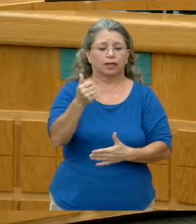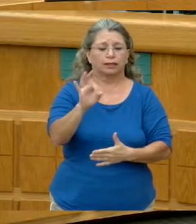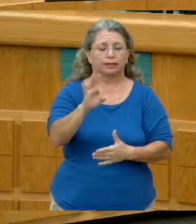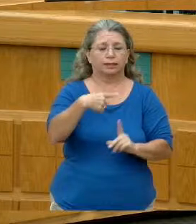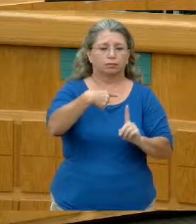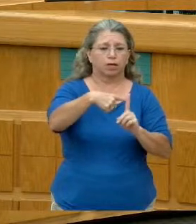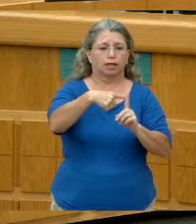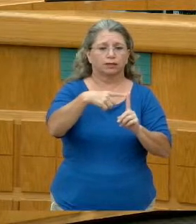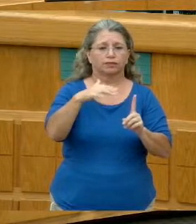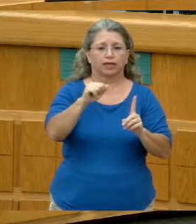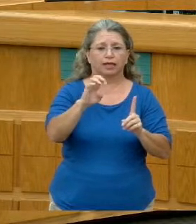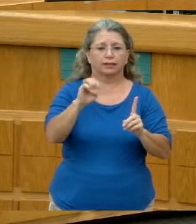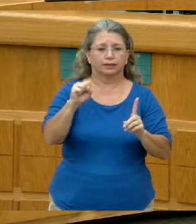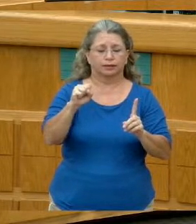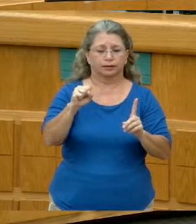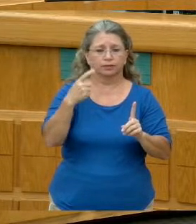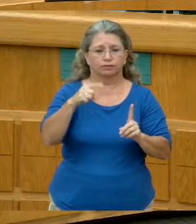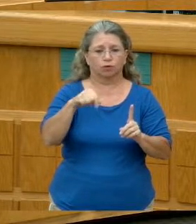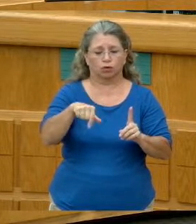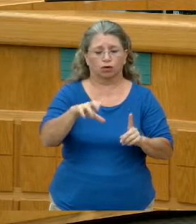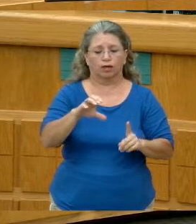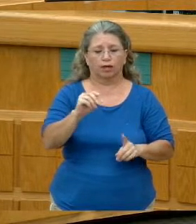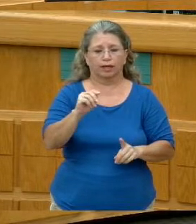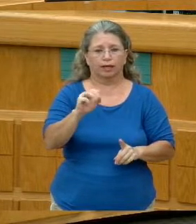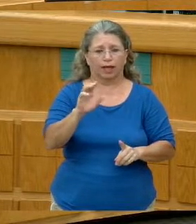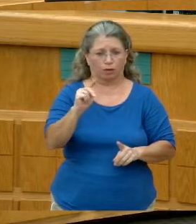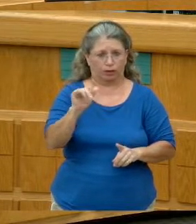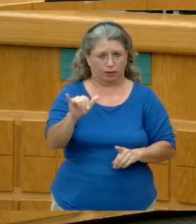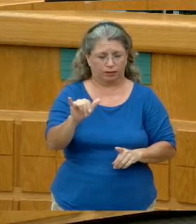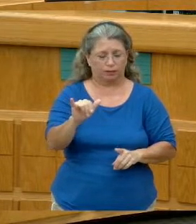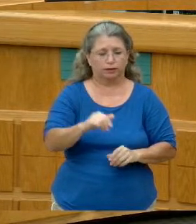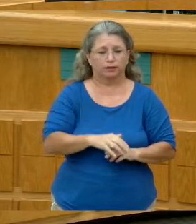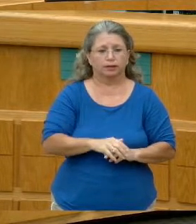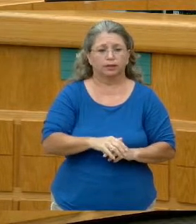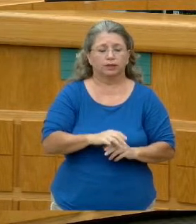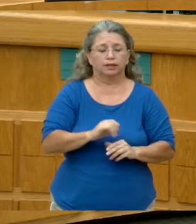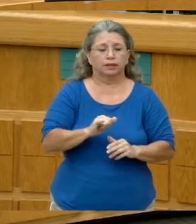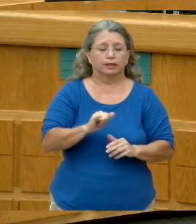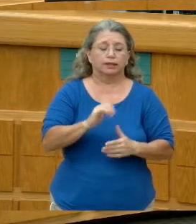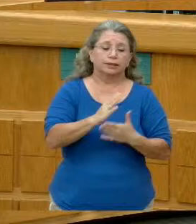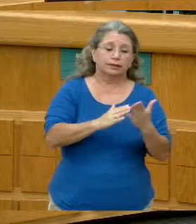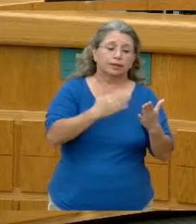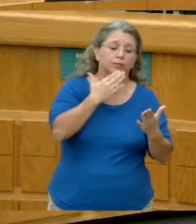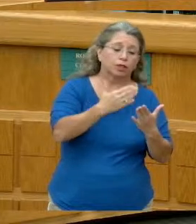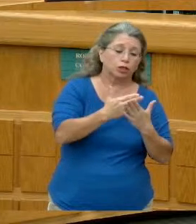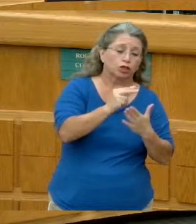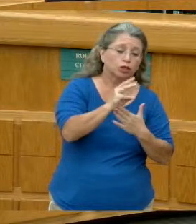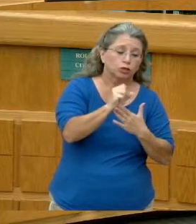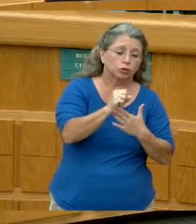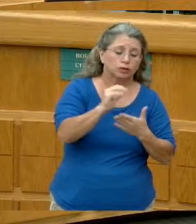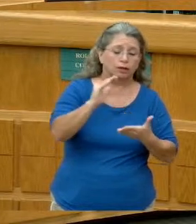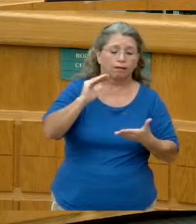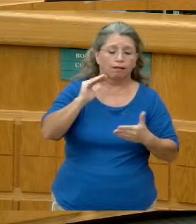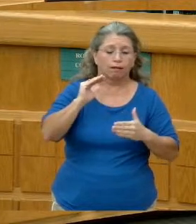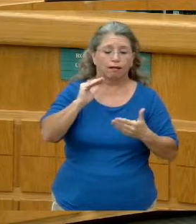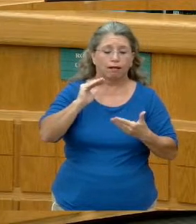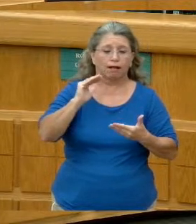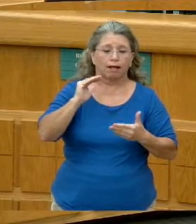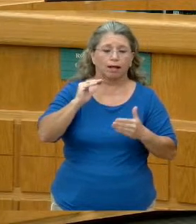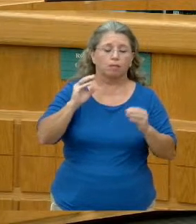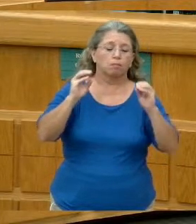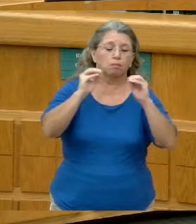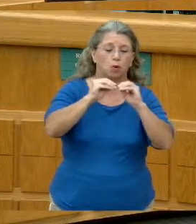for our county, for Nueces County. This is some of the good news is it's less than Saturday. Actually, it's more